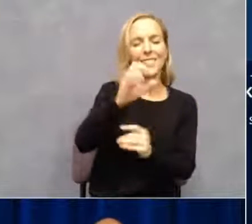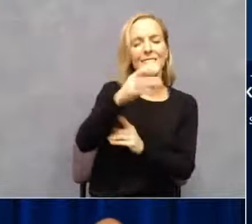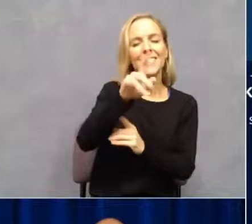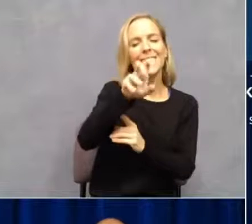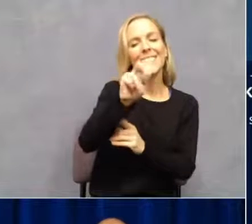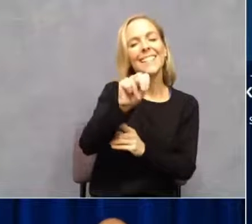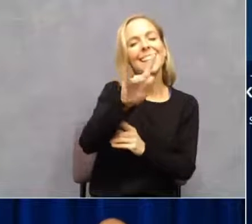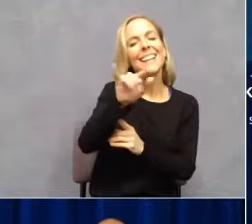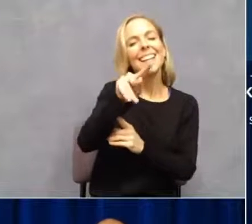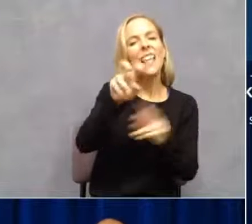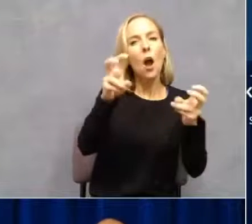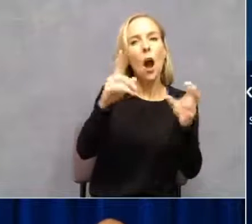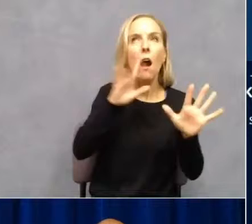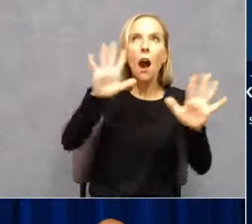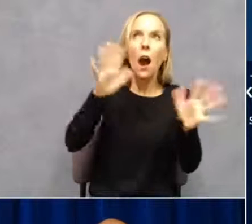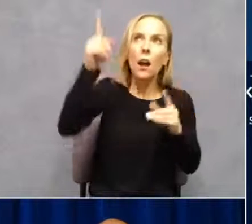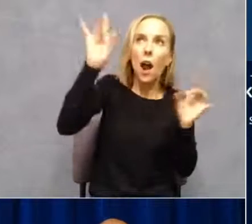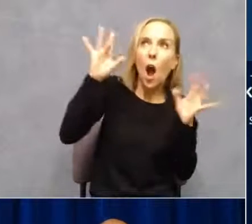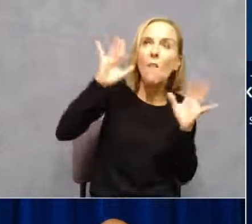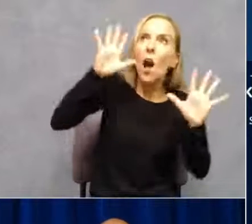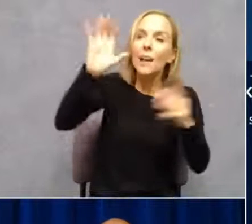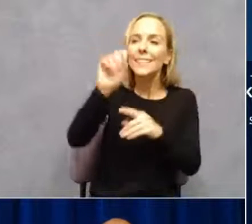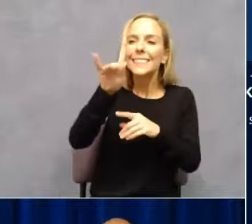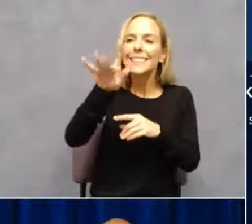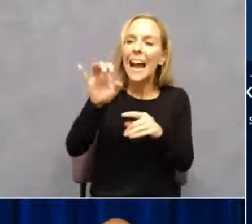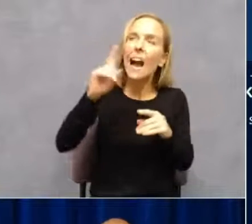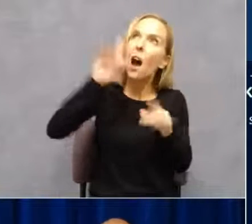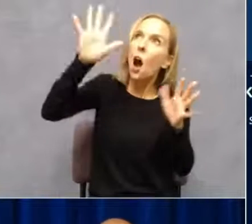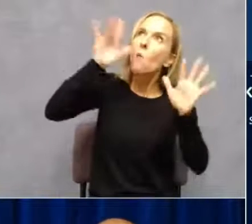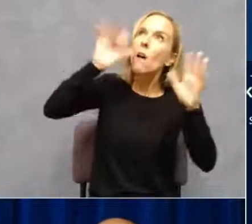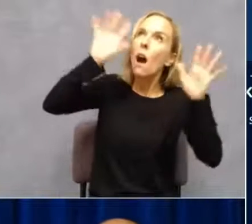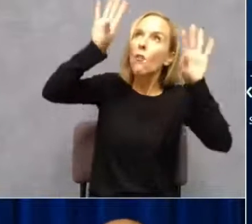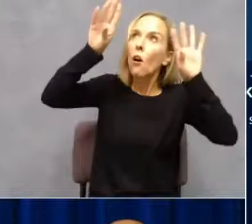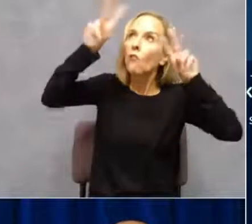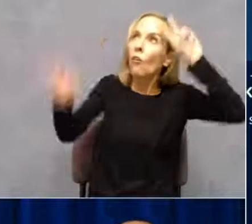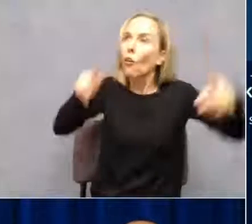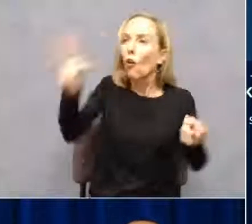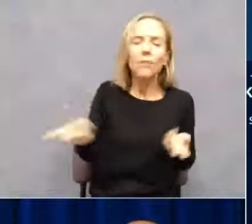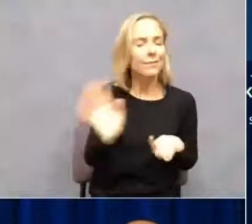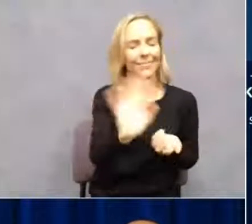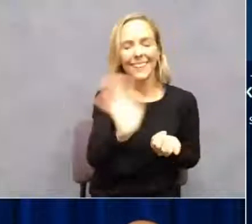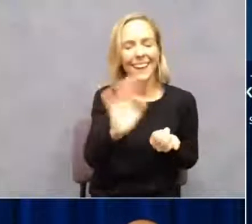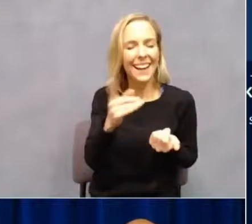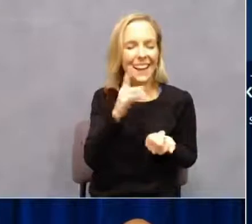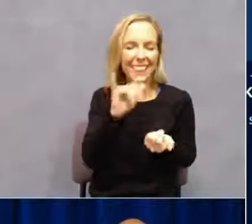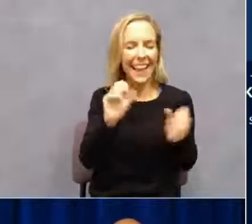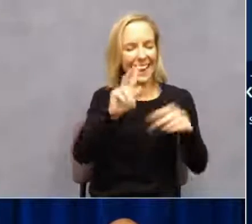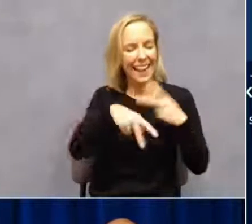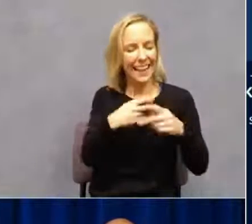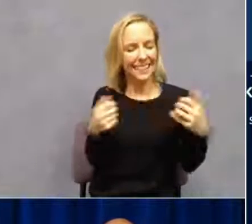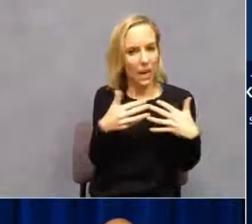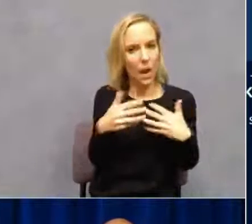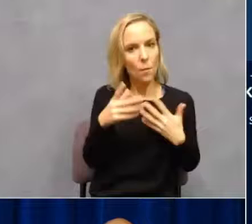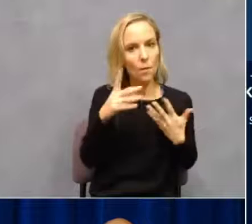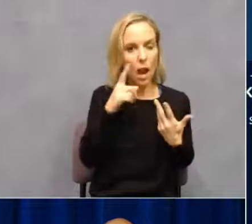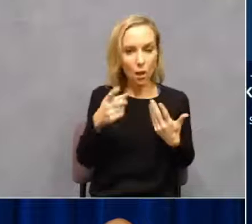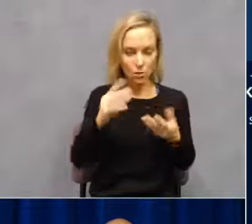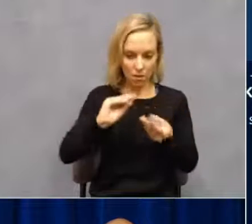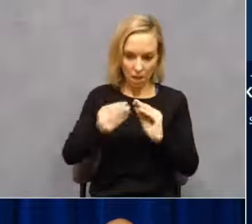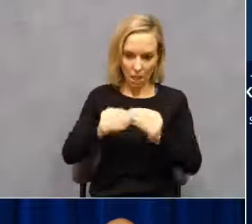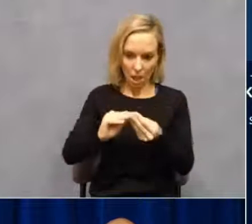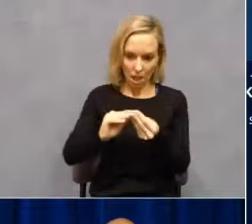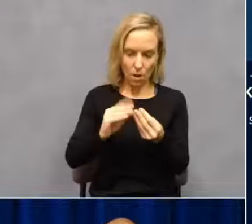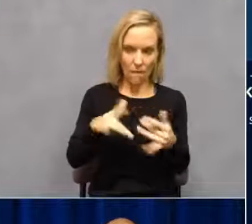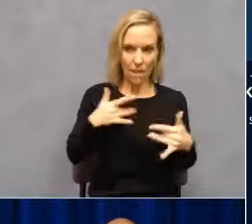measure, at least when it comes in terms to total numbers of deaths, you can understand how people could maybe reach that